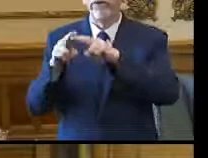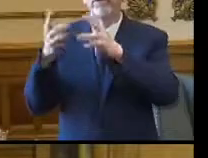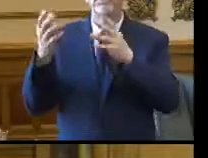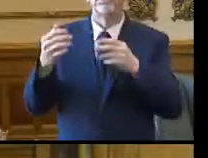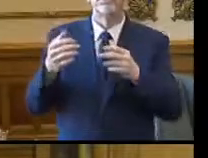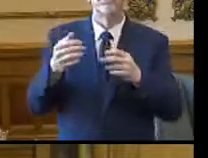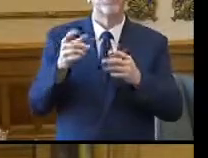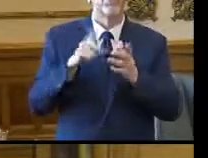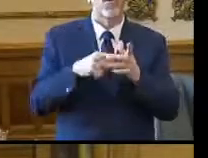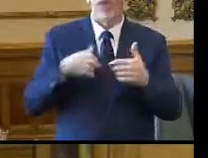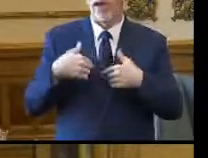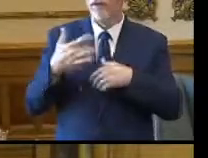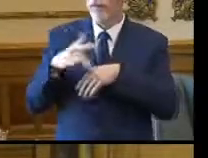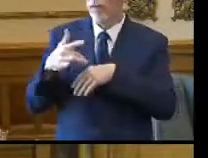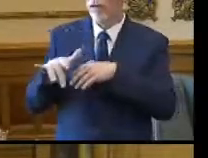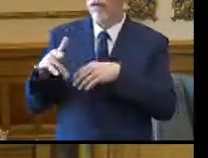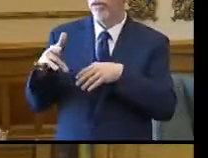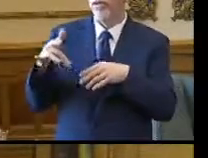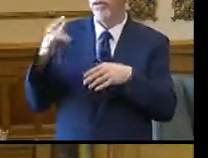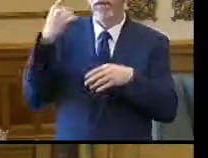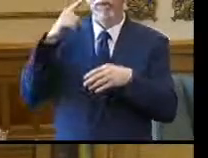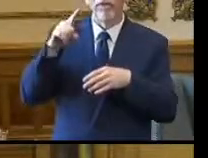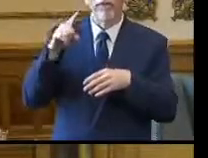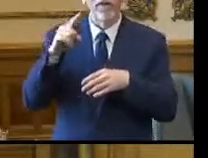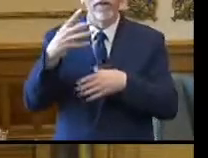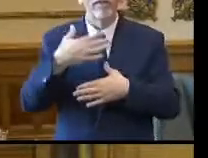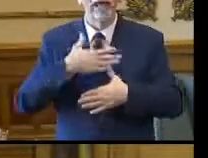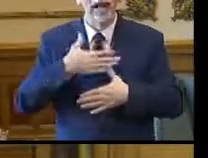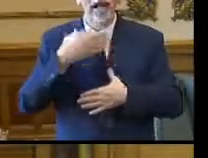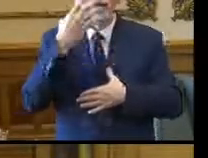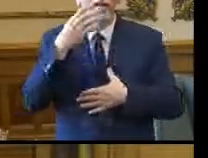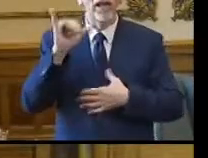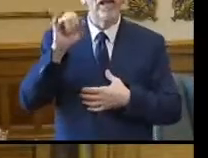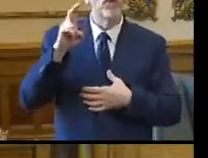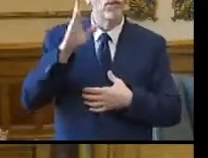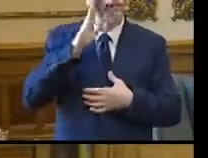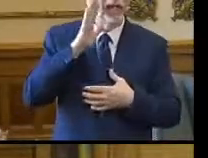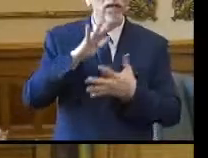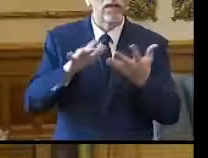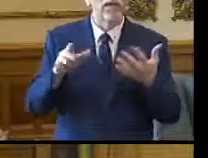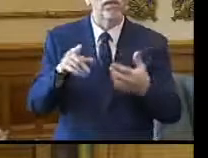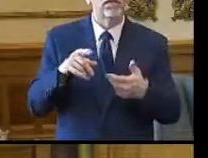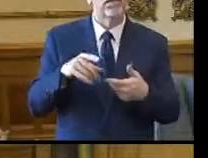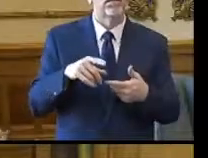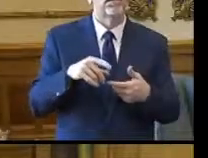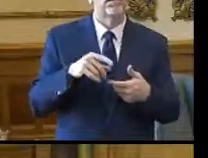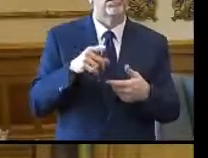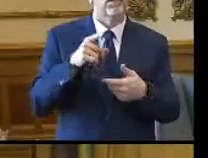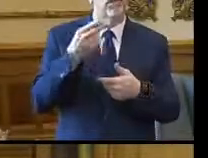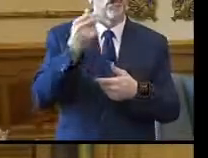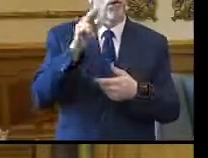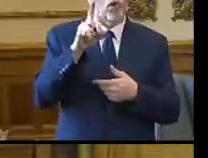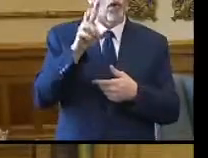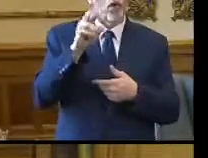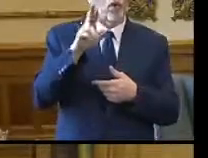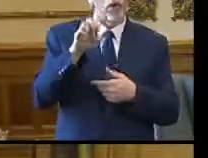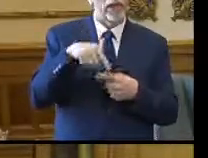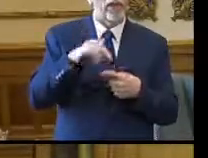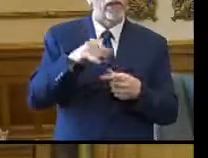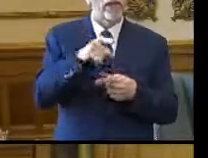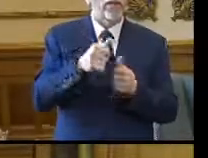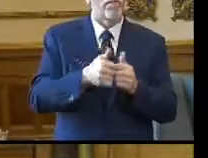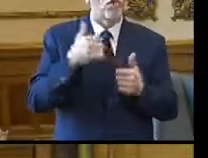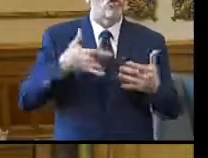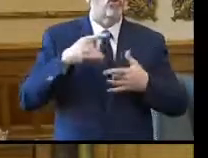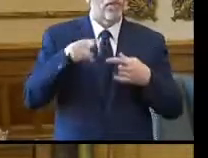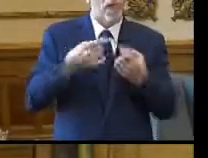what our availability is in terms of ventilators and ICU beds, is the hardware the resource that you're most